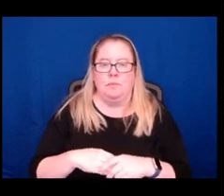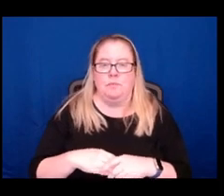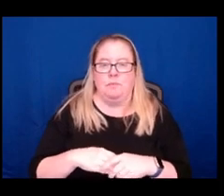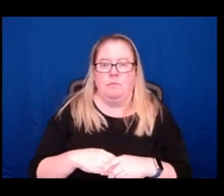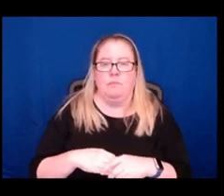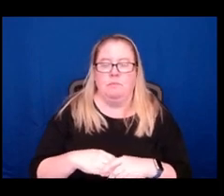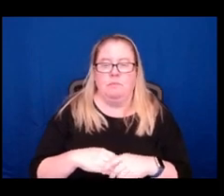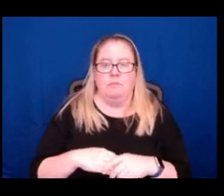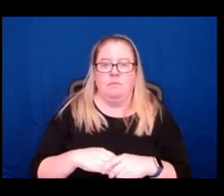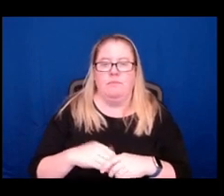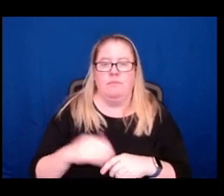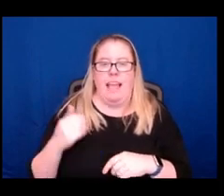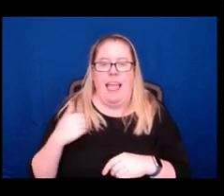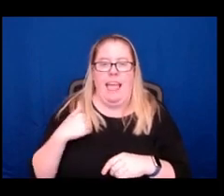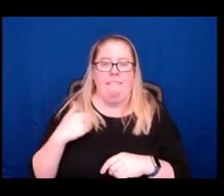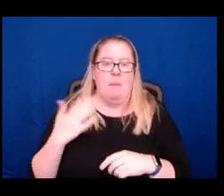little